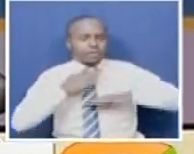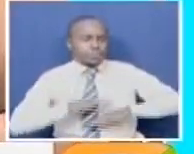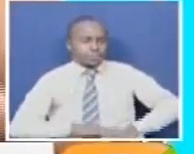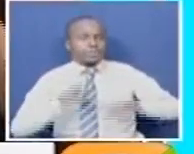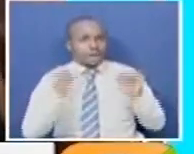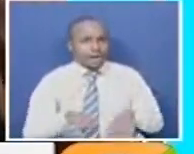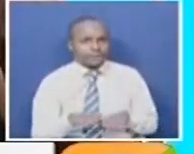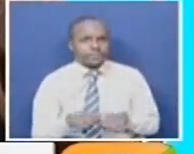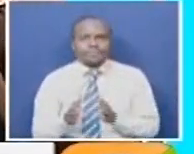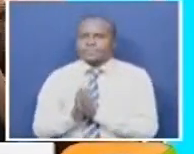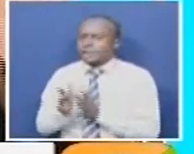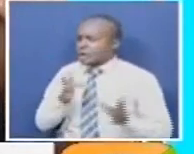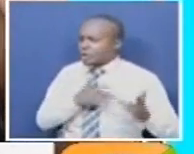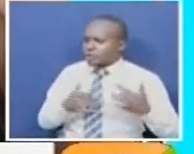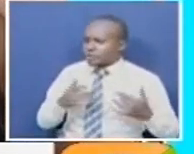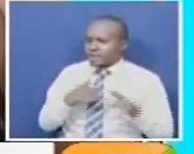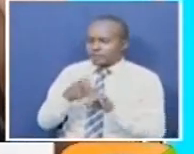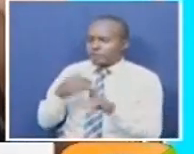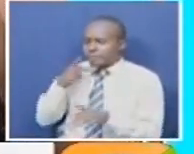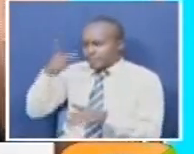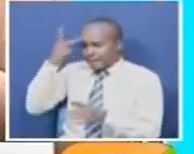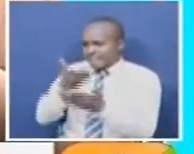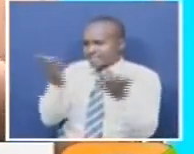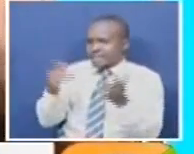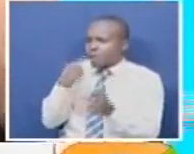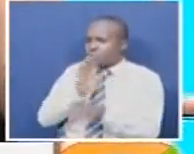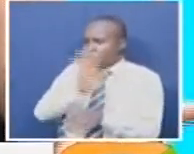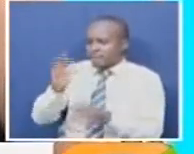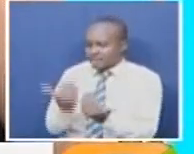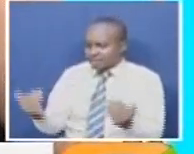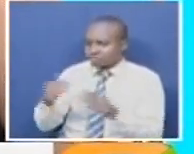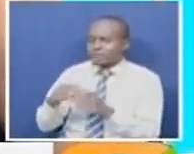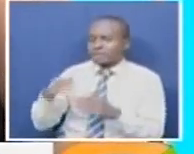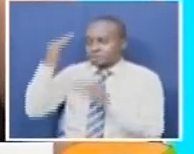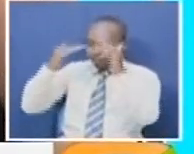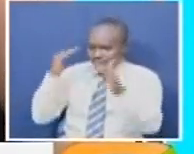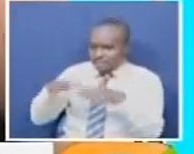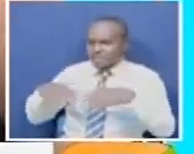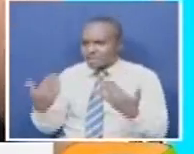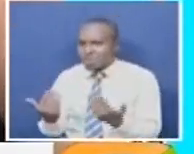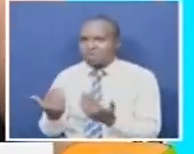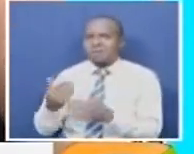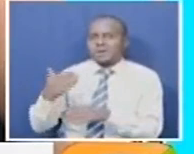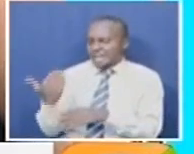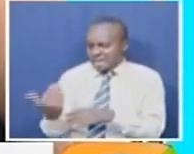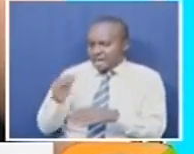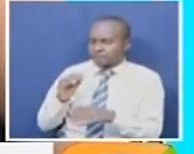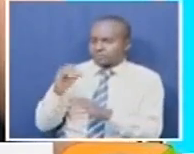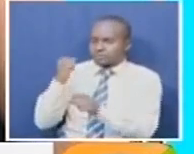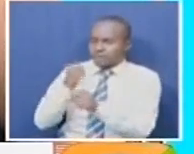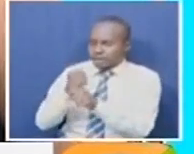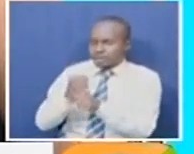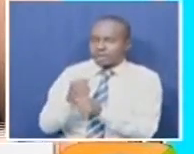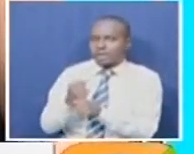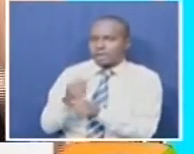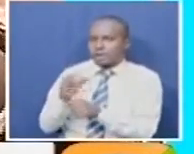And, you know, concern from a bulk of parents whose children are in campus, or even the young career woman, and I want to